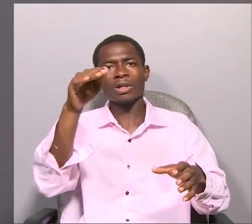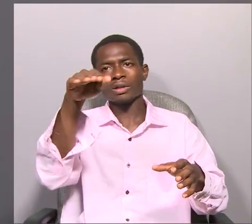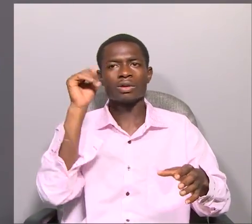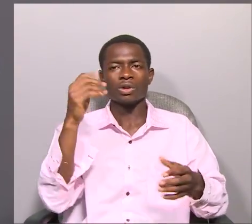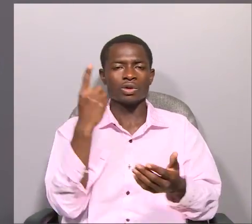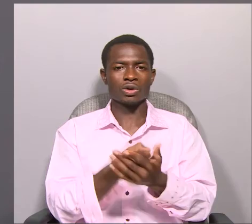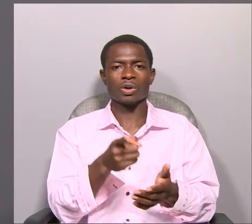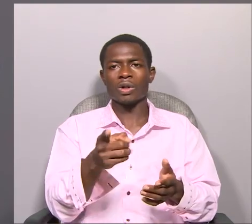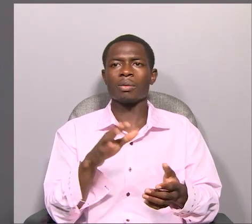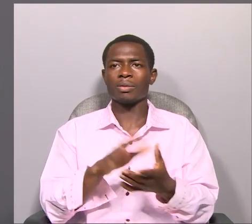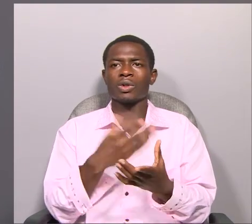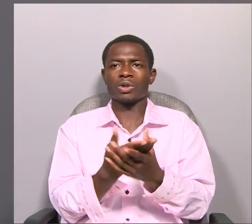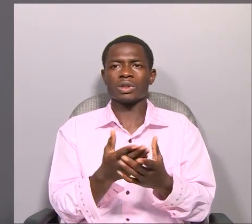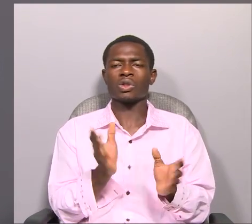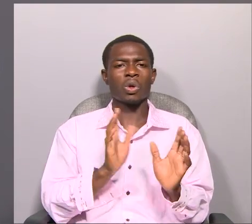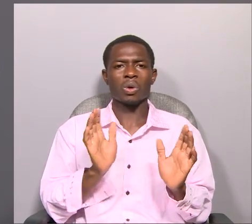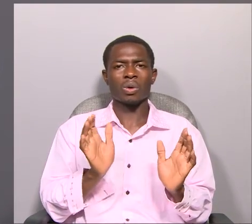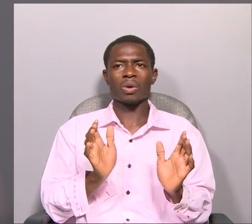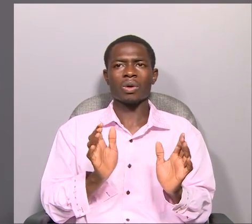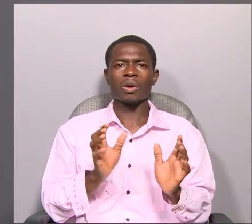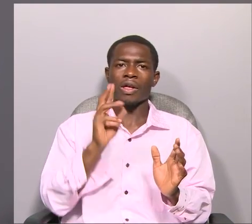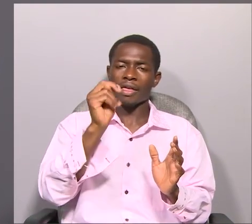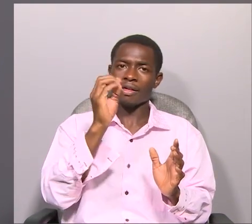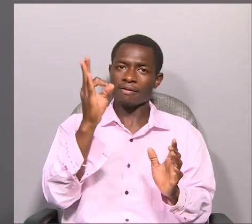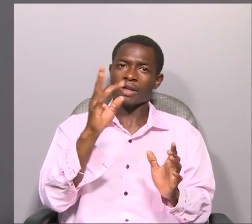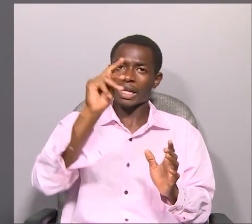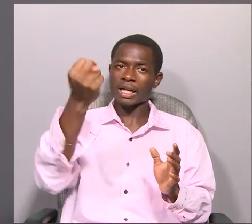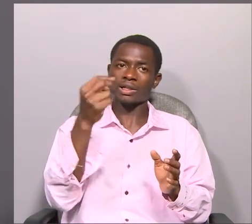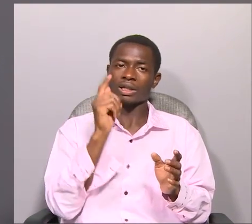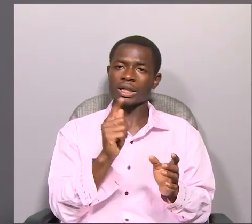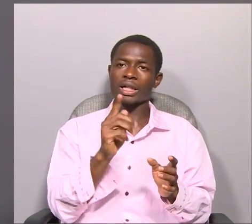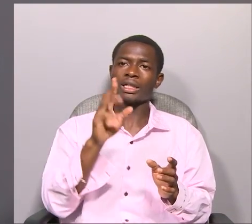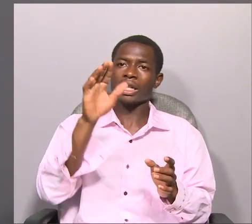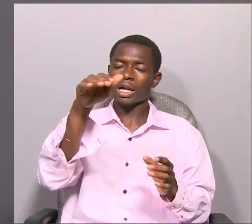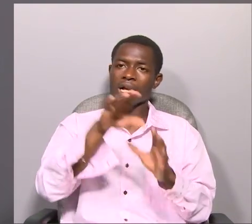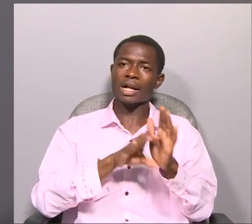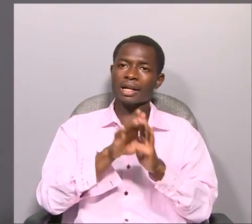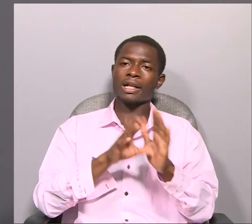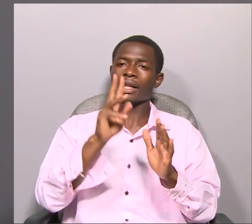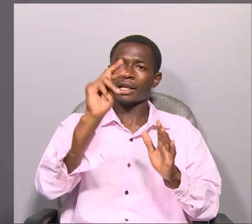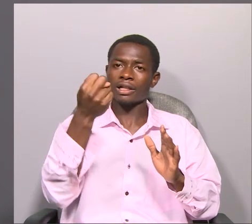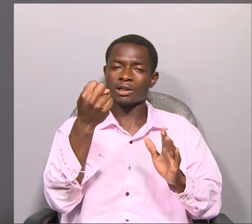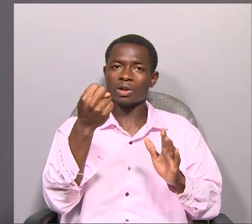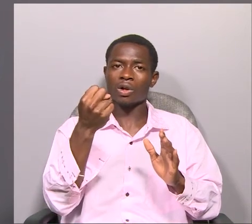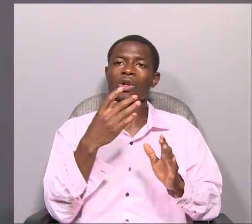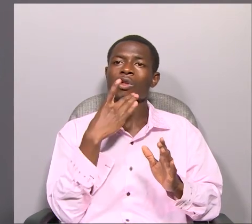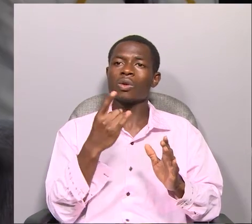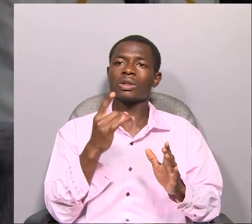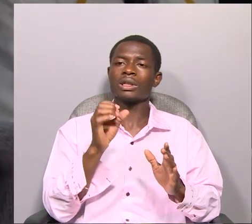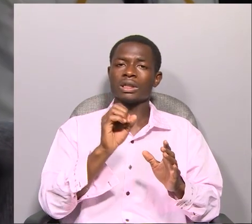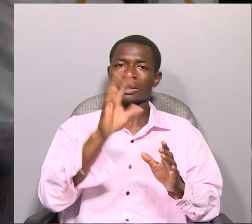We don't want to do it because we don't think... No. If you are a national of this country, a national youth service is part of you.